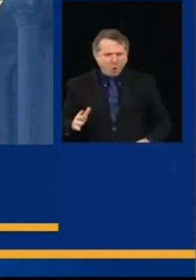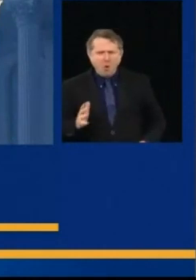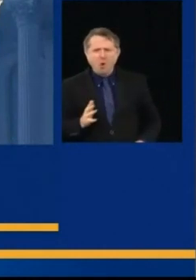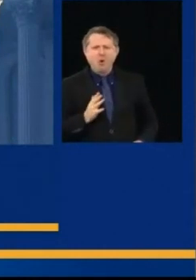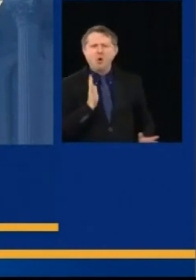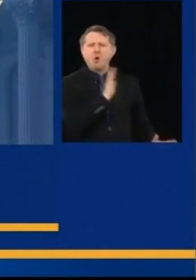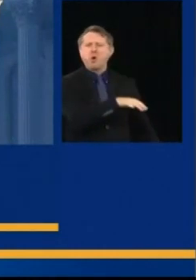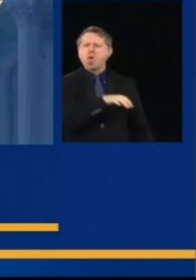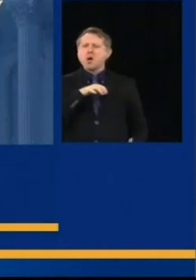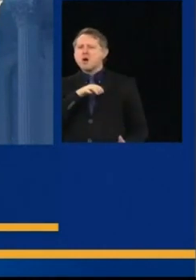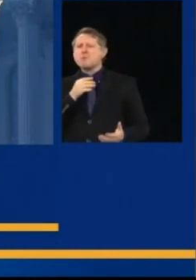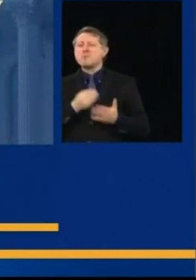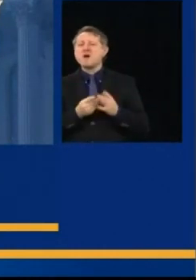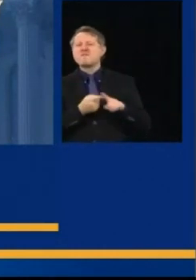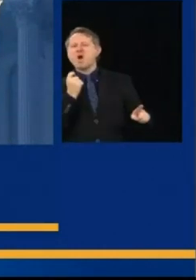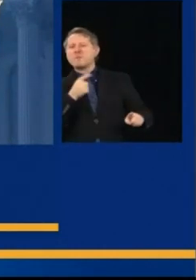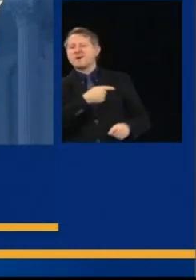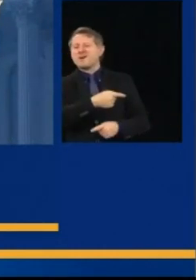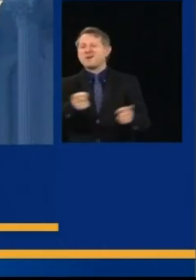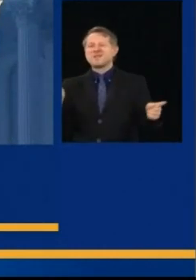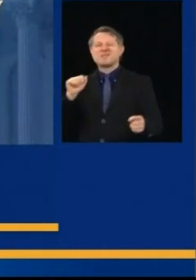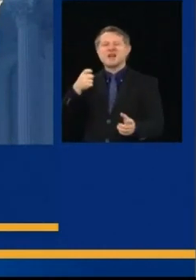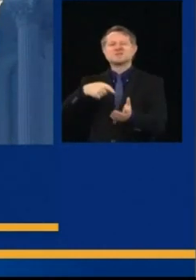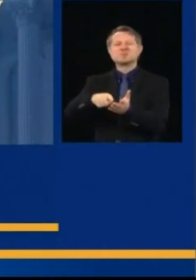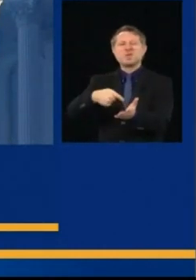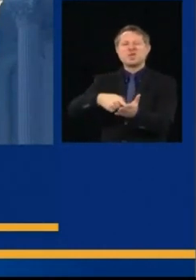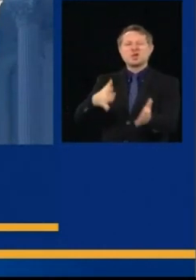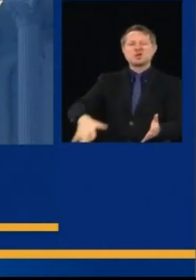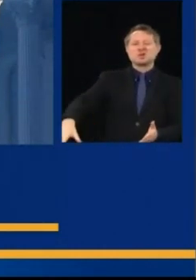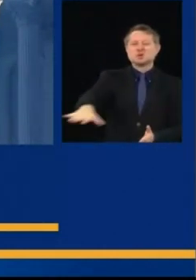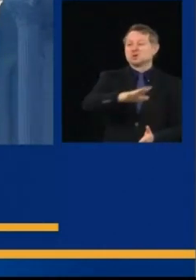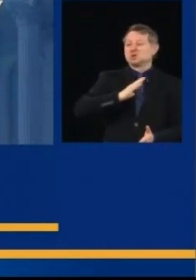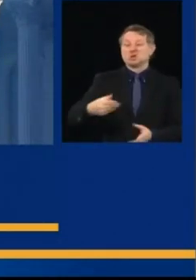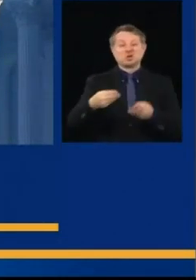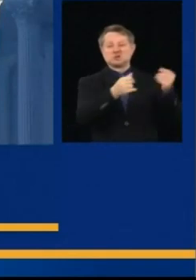and then gave themselves bonuses,